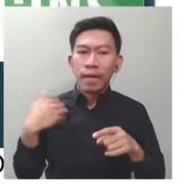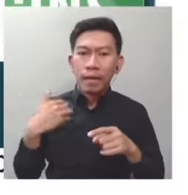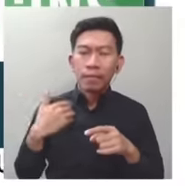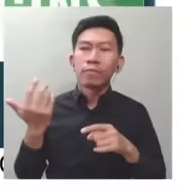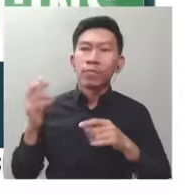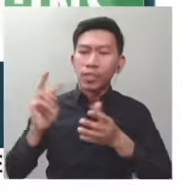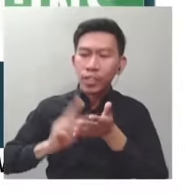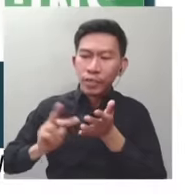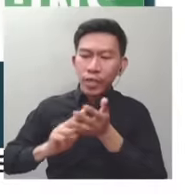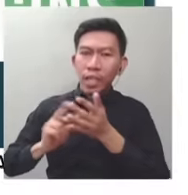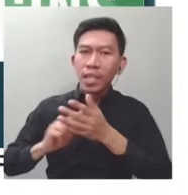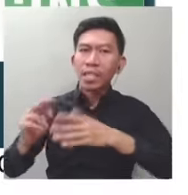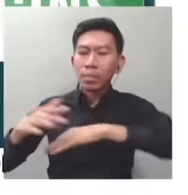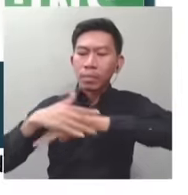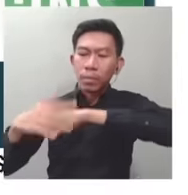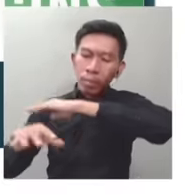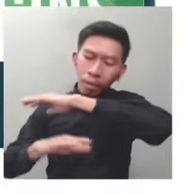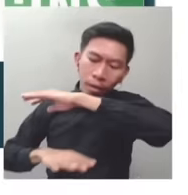survey in their